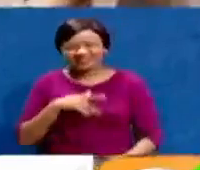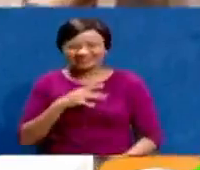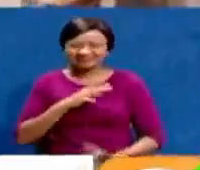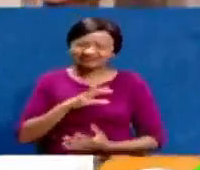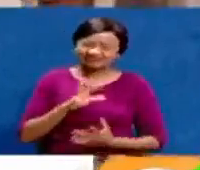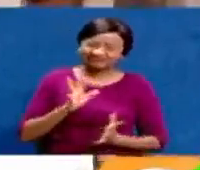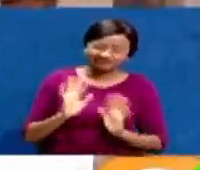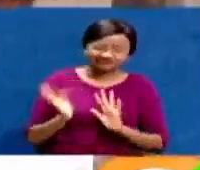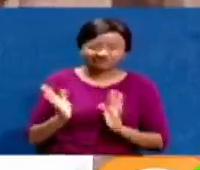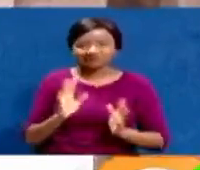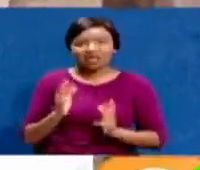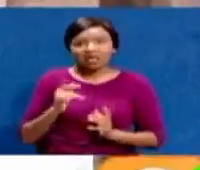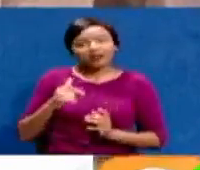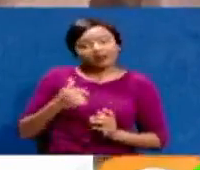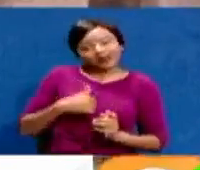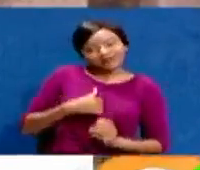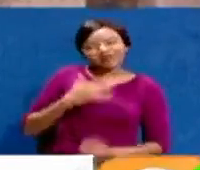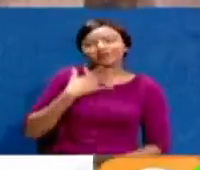city.